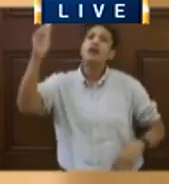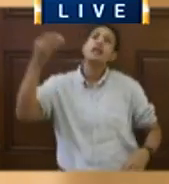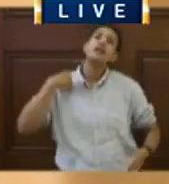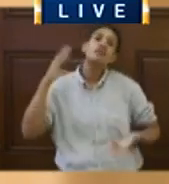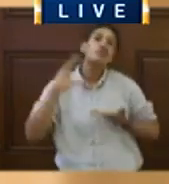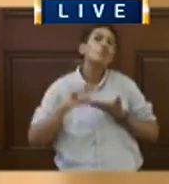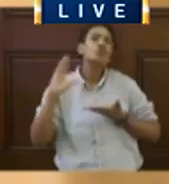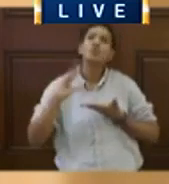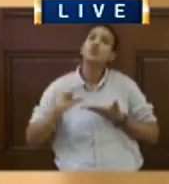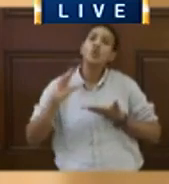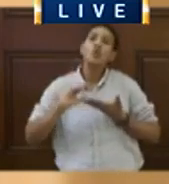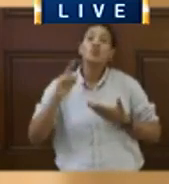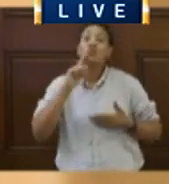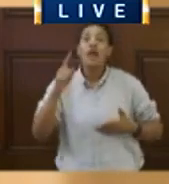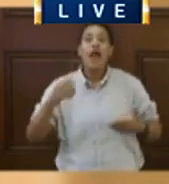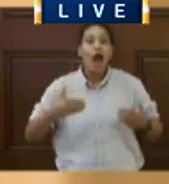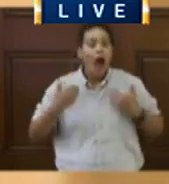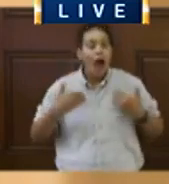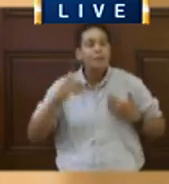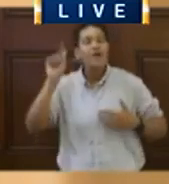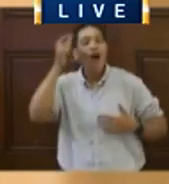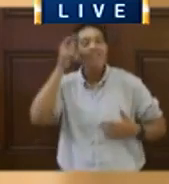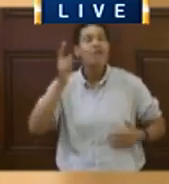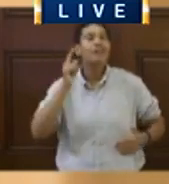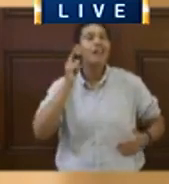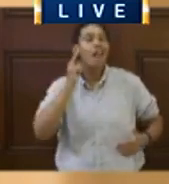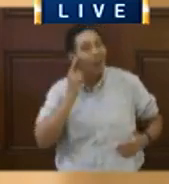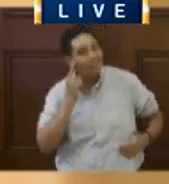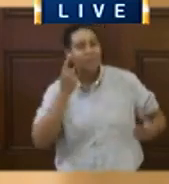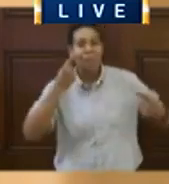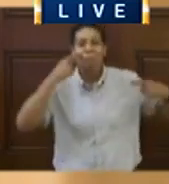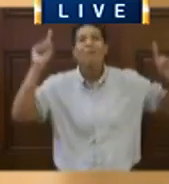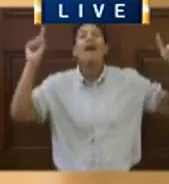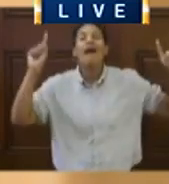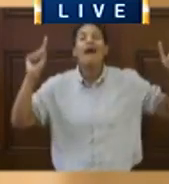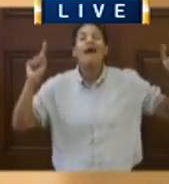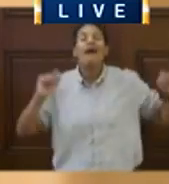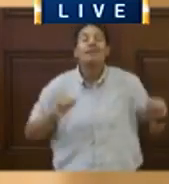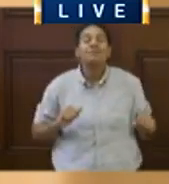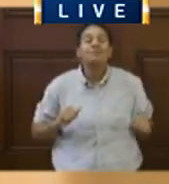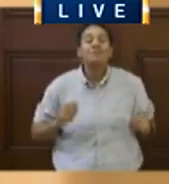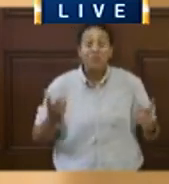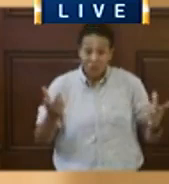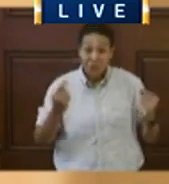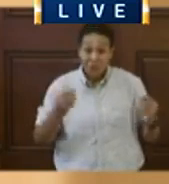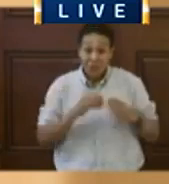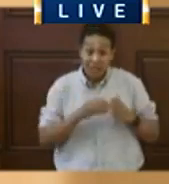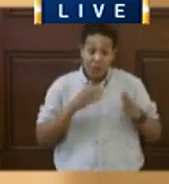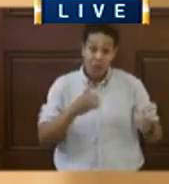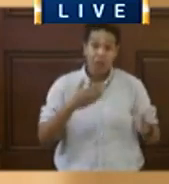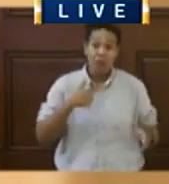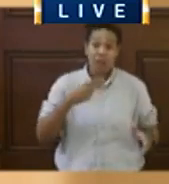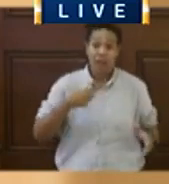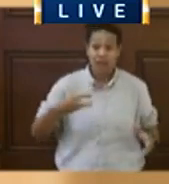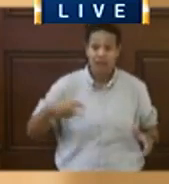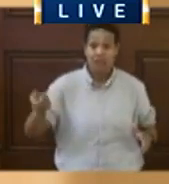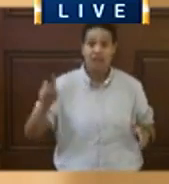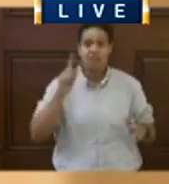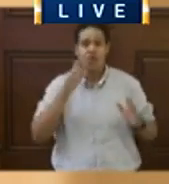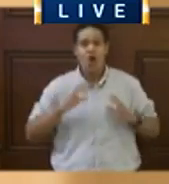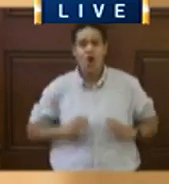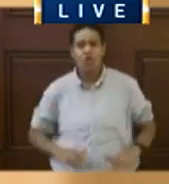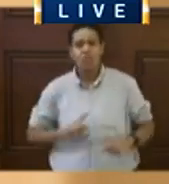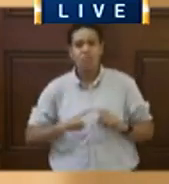happy that the government finally did it in a way that we can pass on to our customers. But you know what? This is